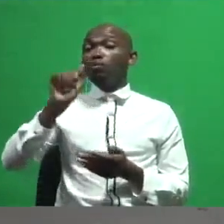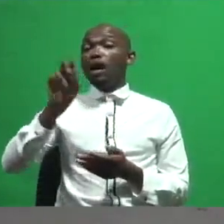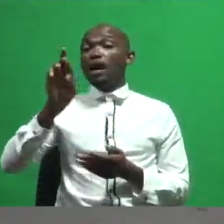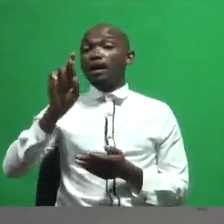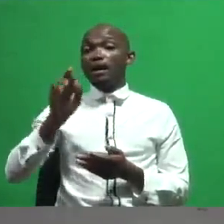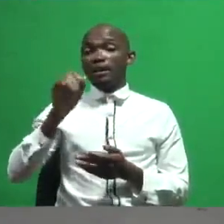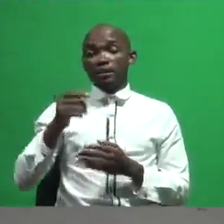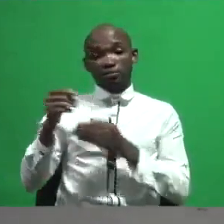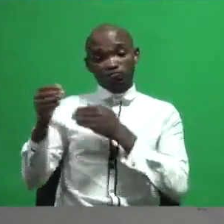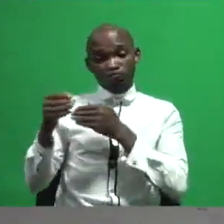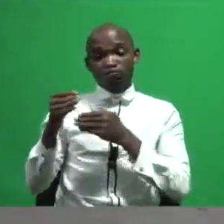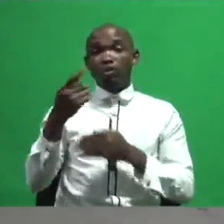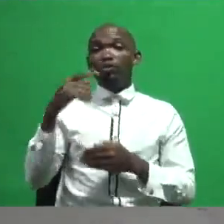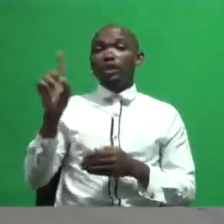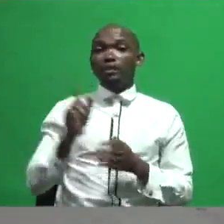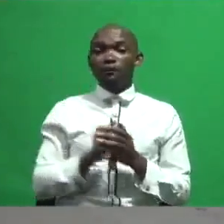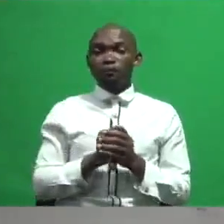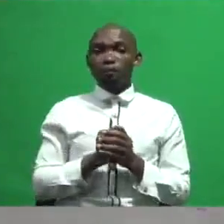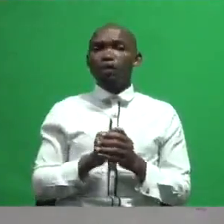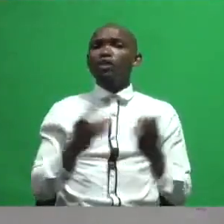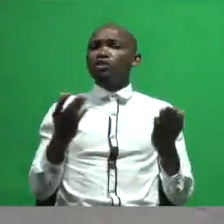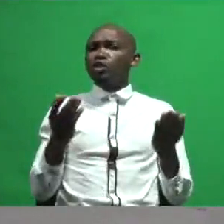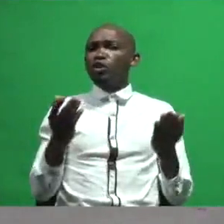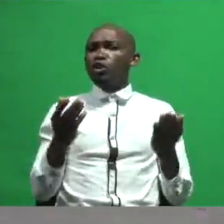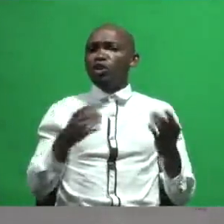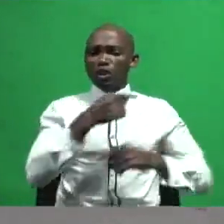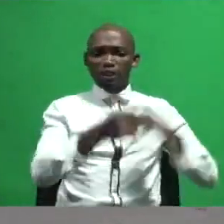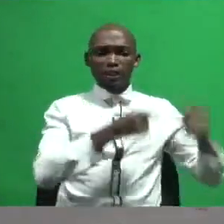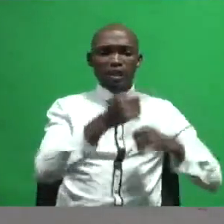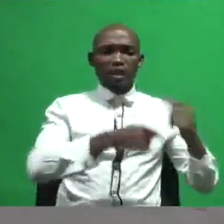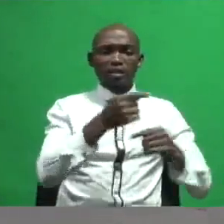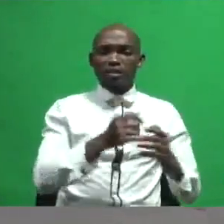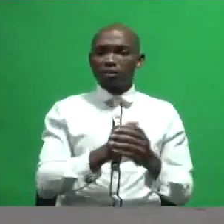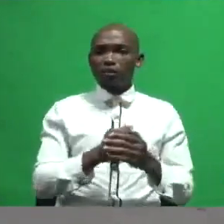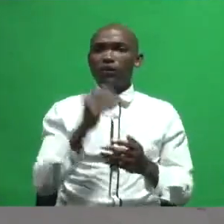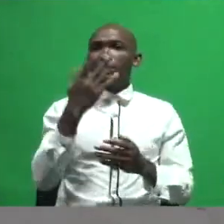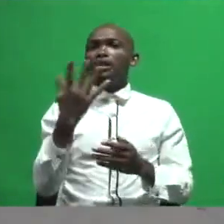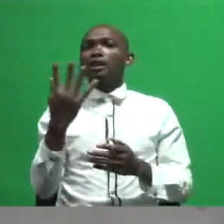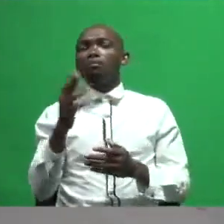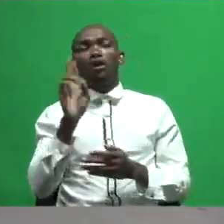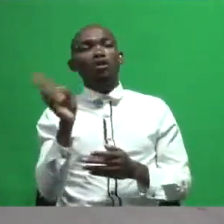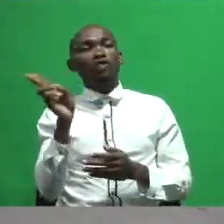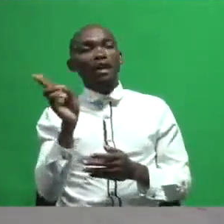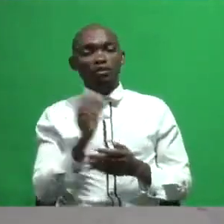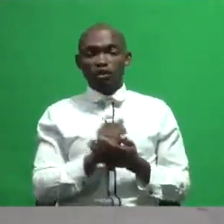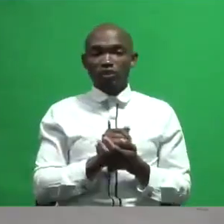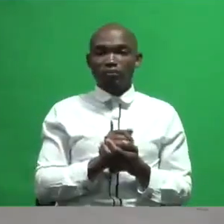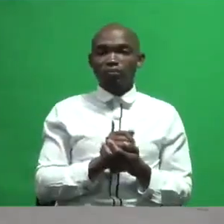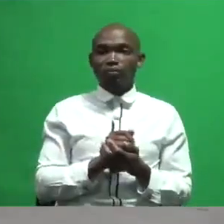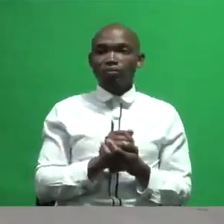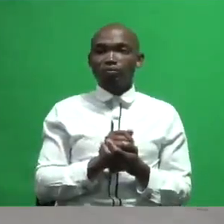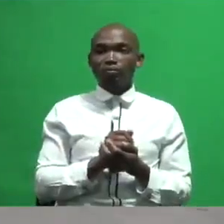approaching to get big right. Let us continue on the hydrogen. Let us count numbers of